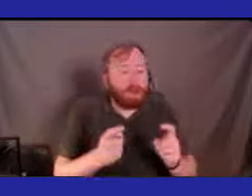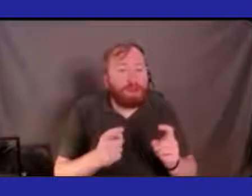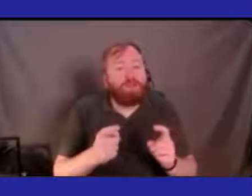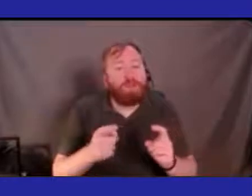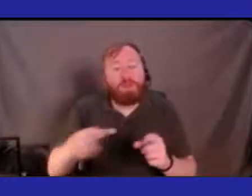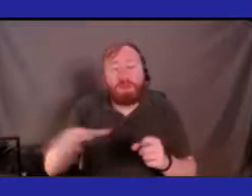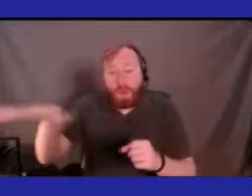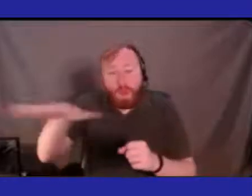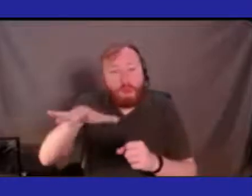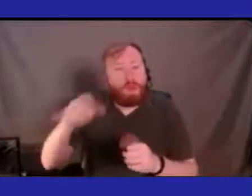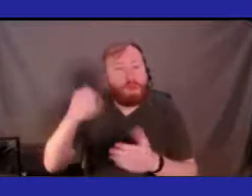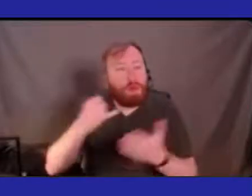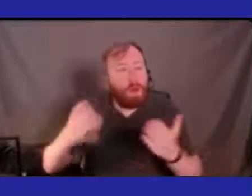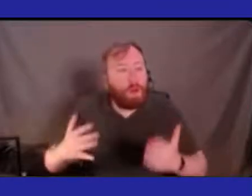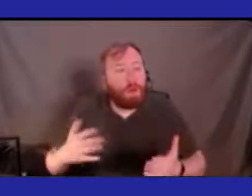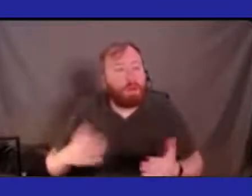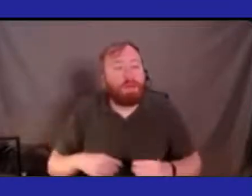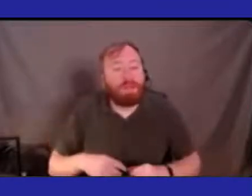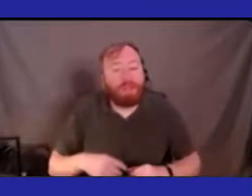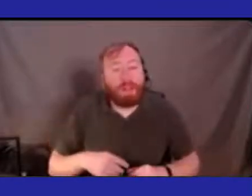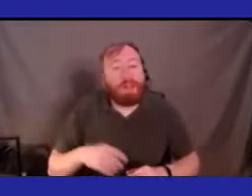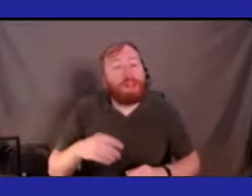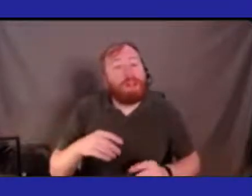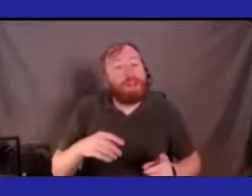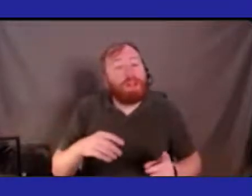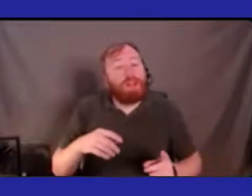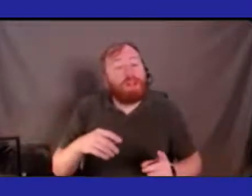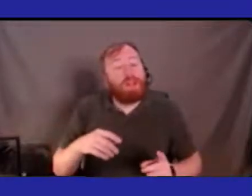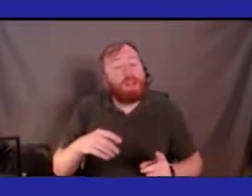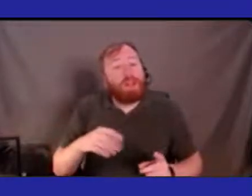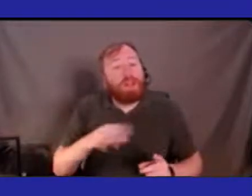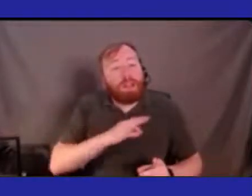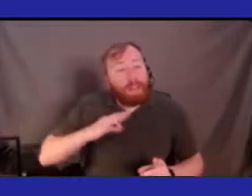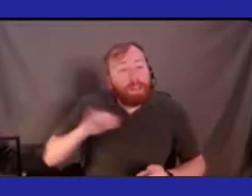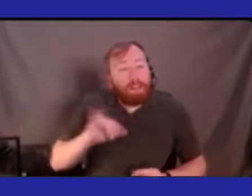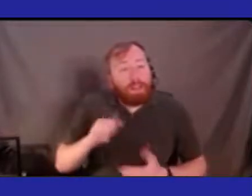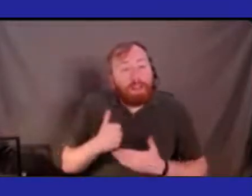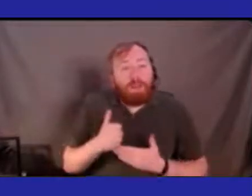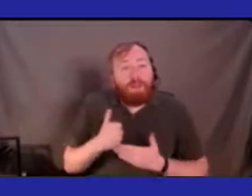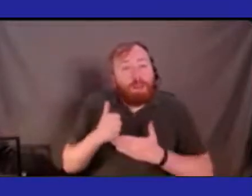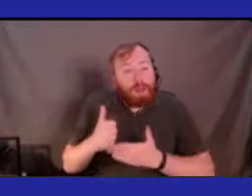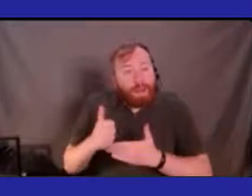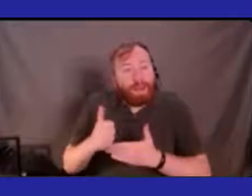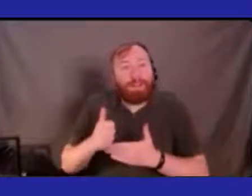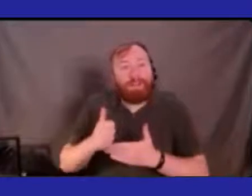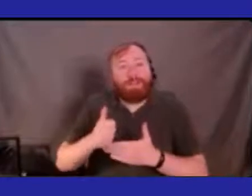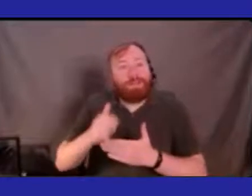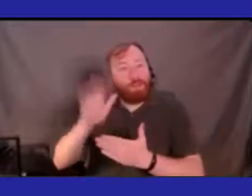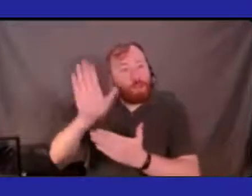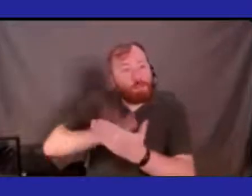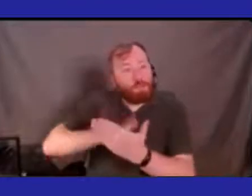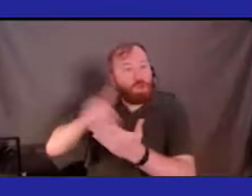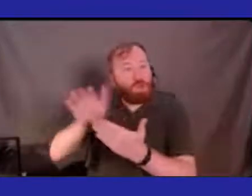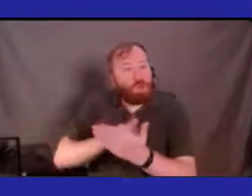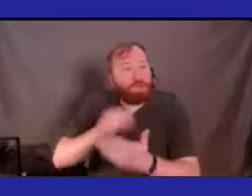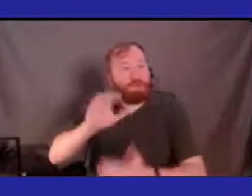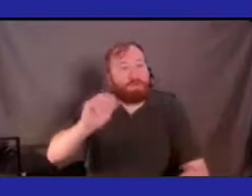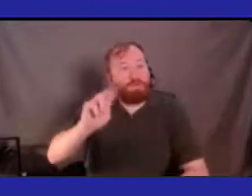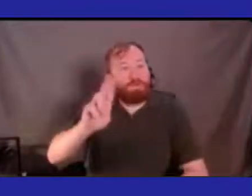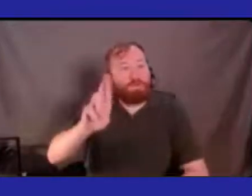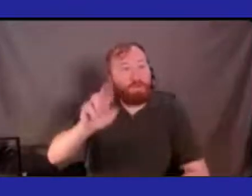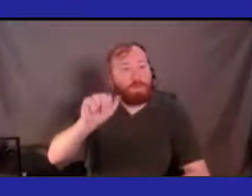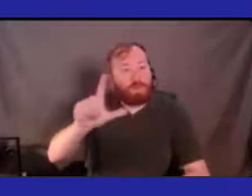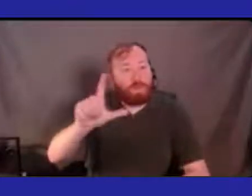part in completing this mural with direction from the artist. The mural is currently displayed in the